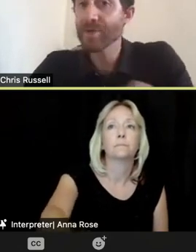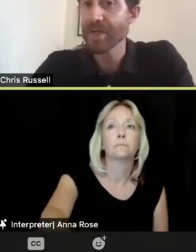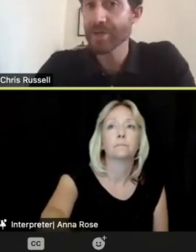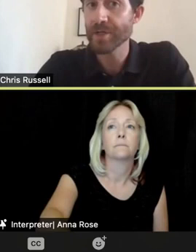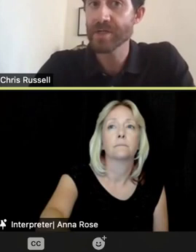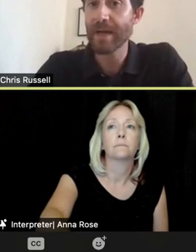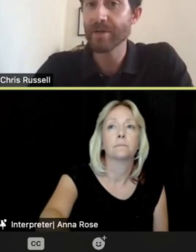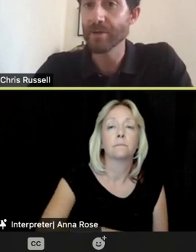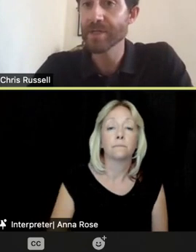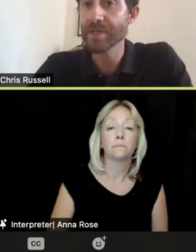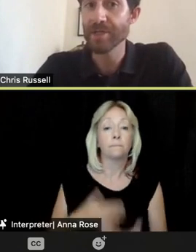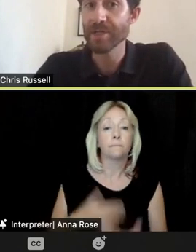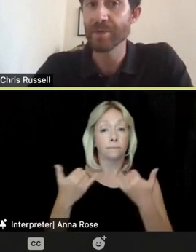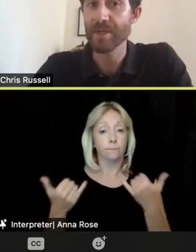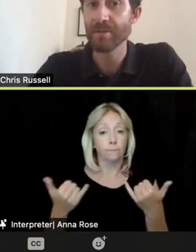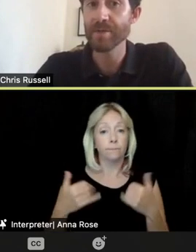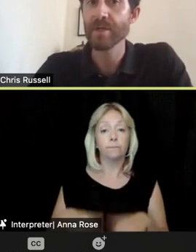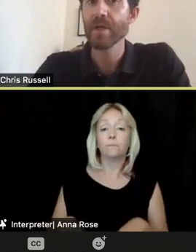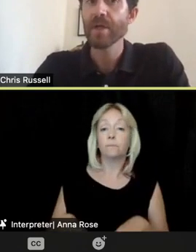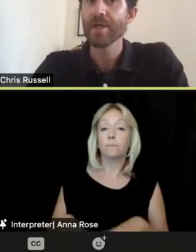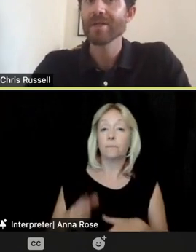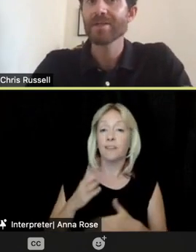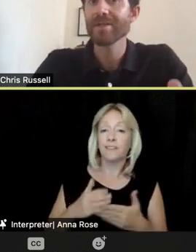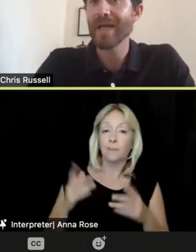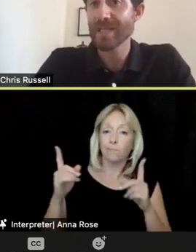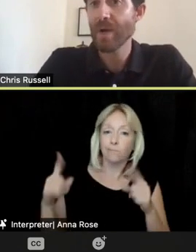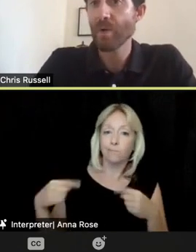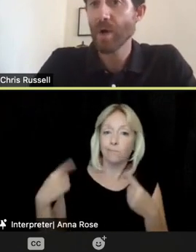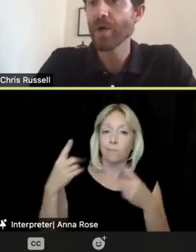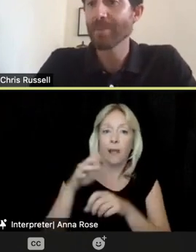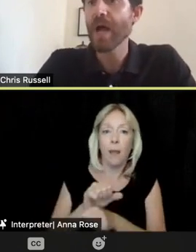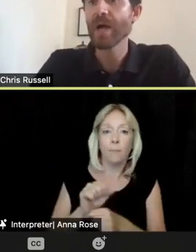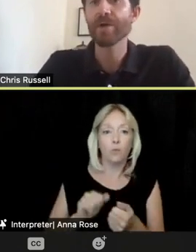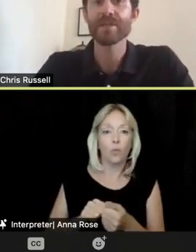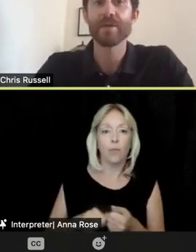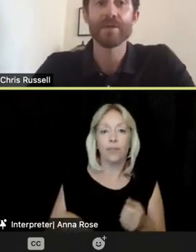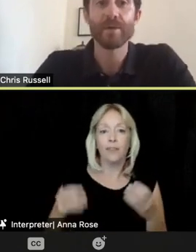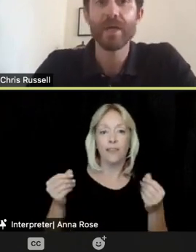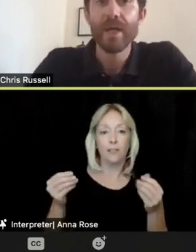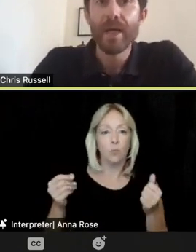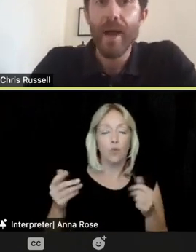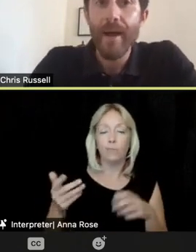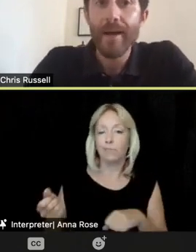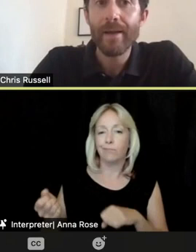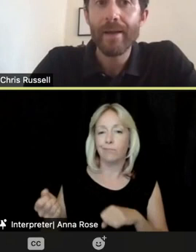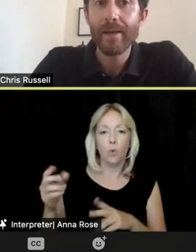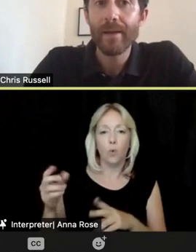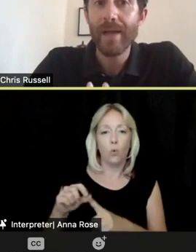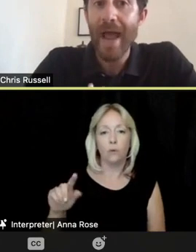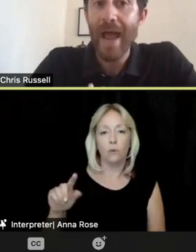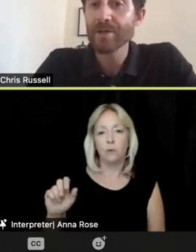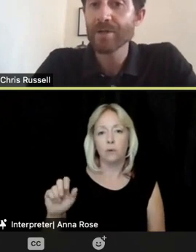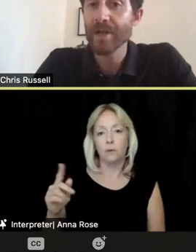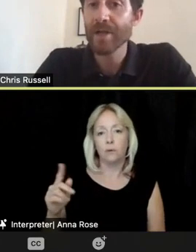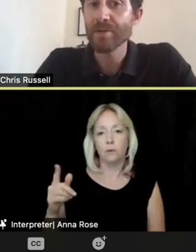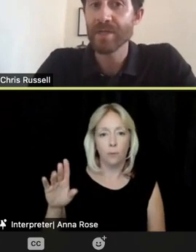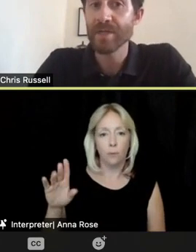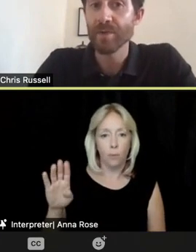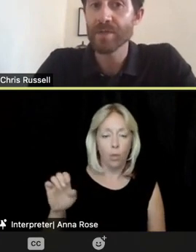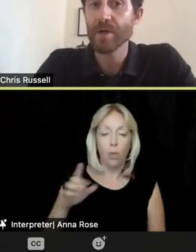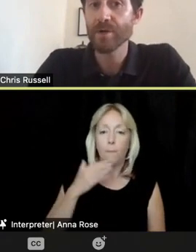Clarifying some traditions about using tangible symbols. That's why we're calling them concrete symbols, really.